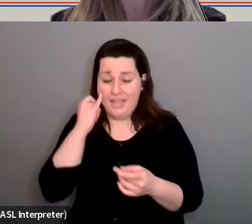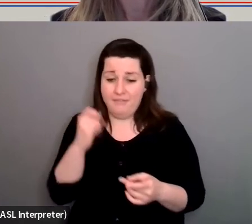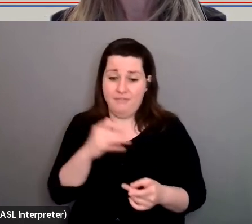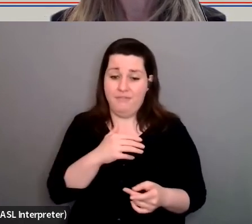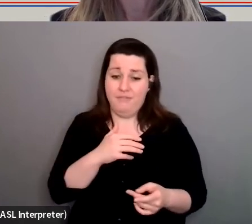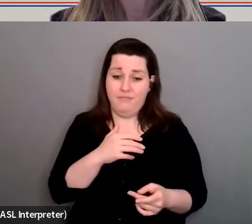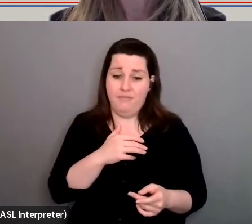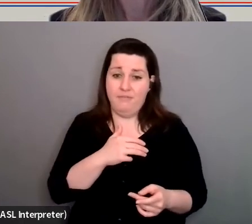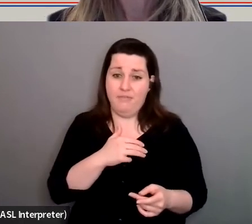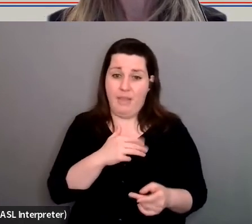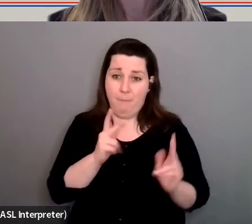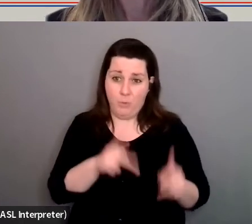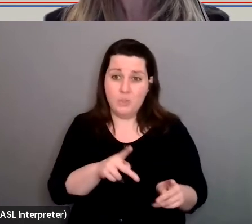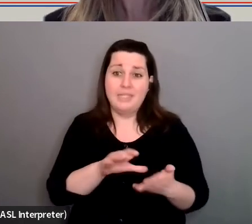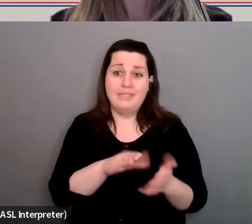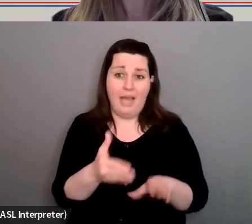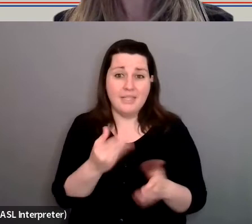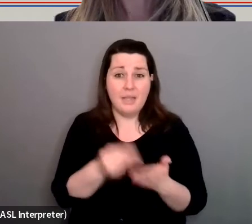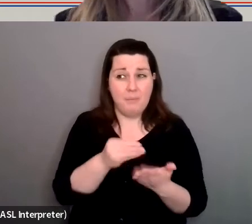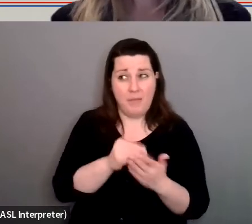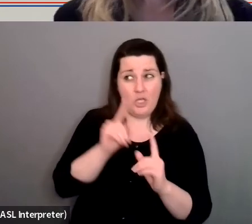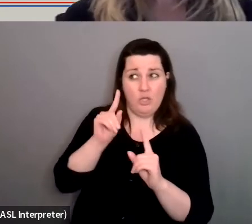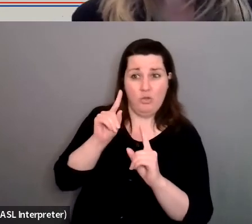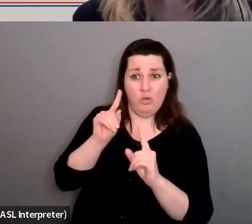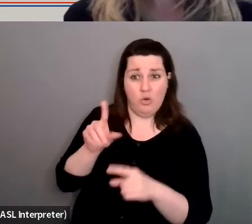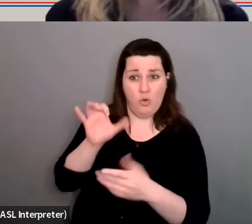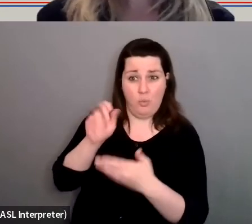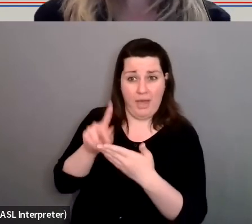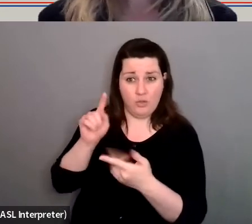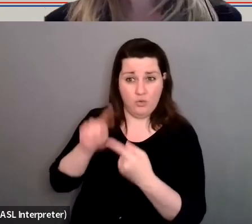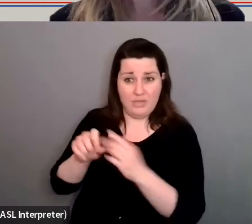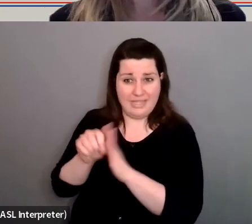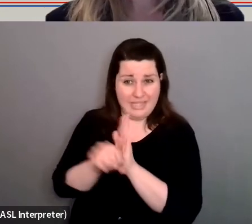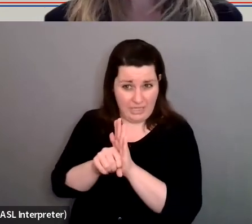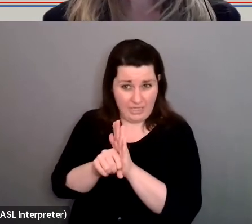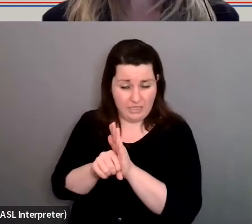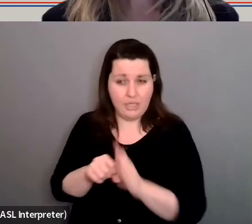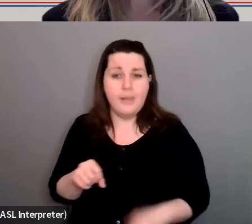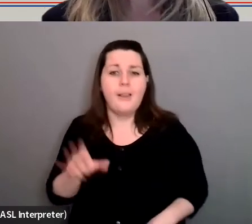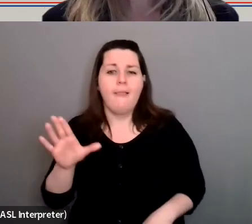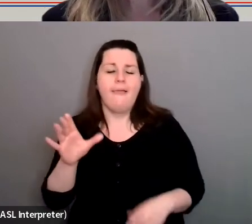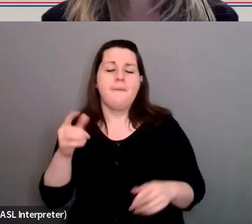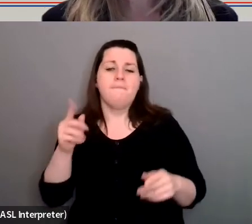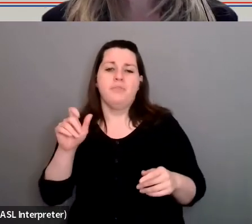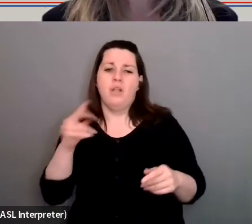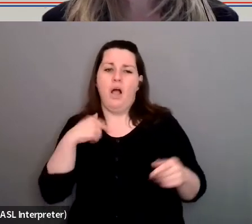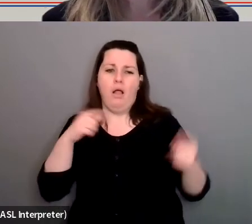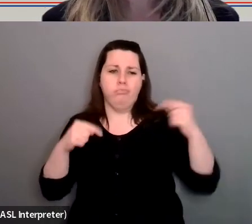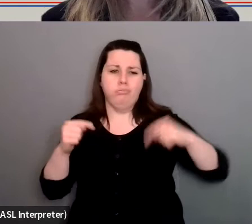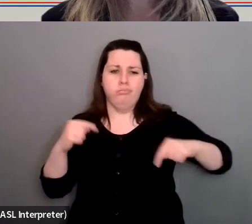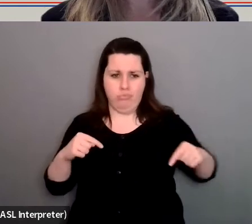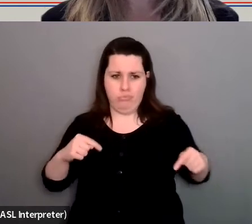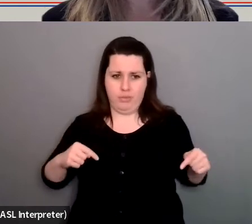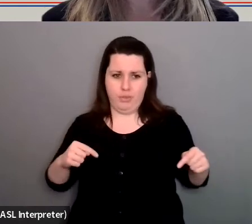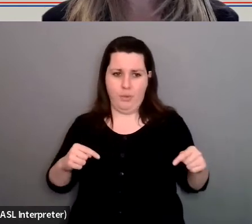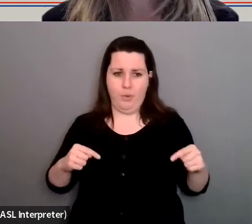money go back to the state? So I want to just make sure that, and maybe I'll go back to that slide just so that